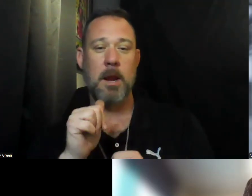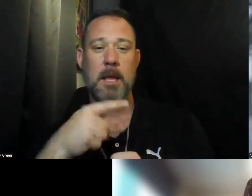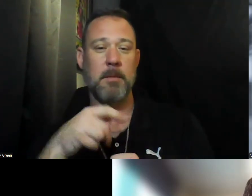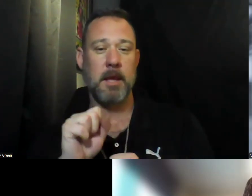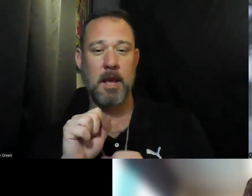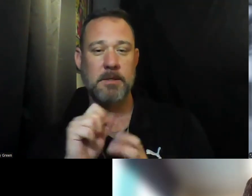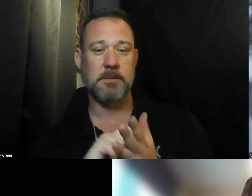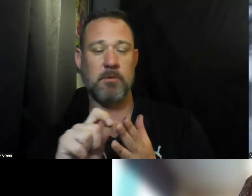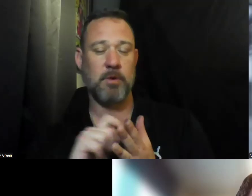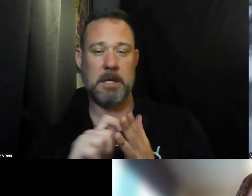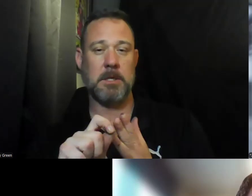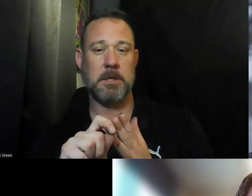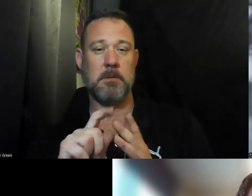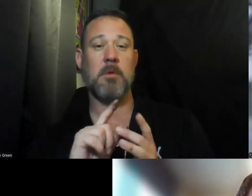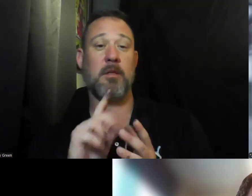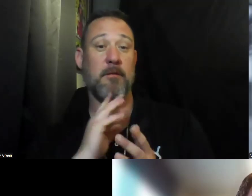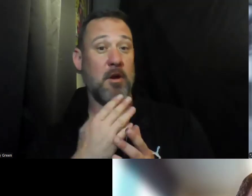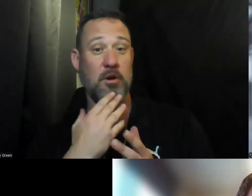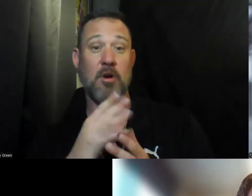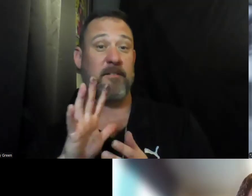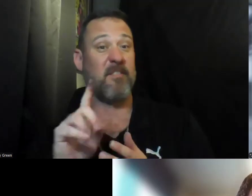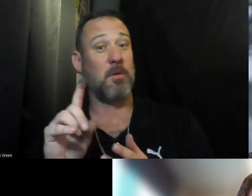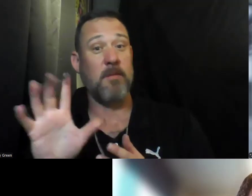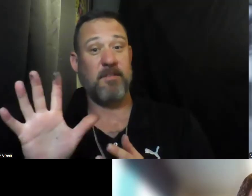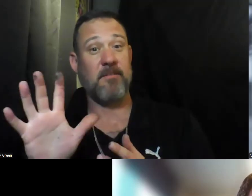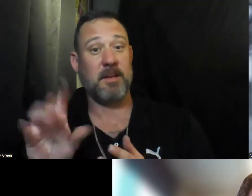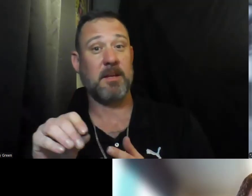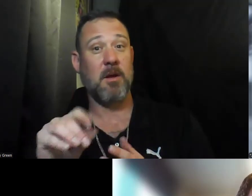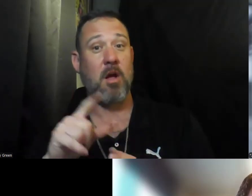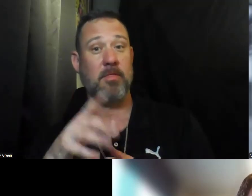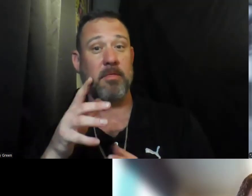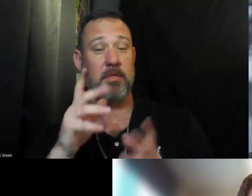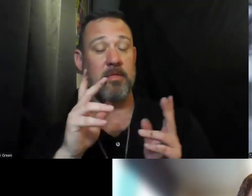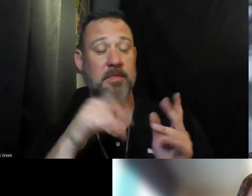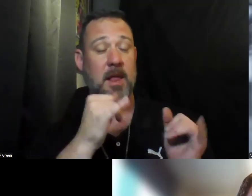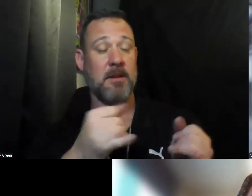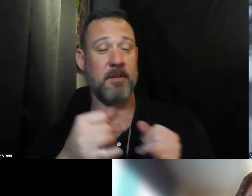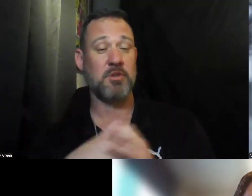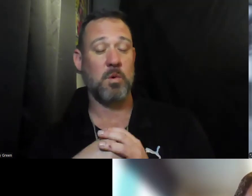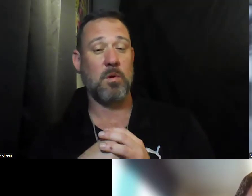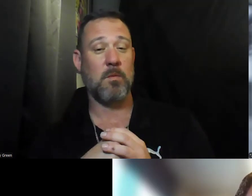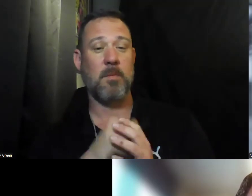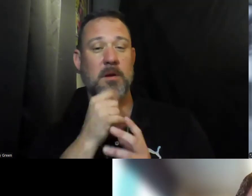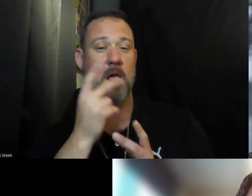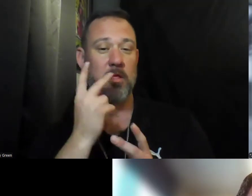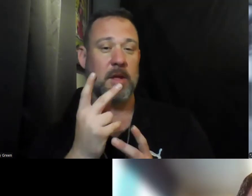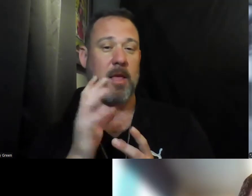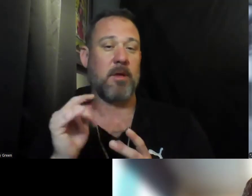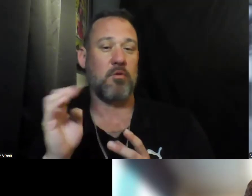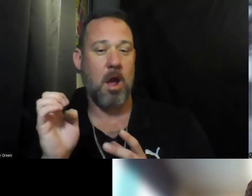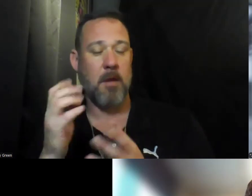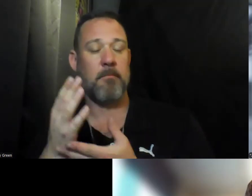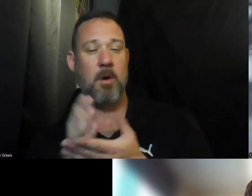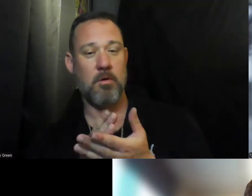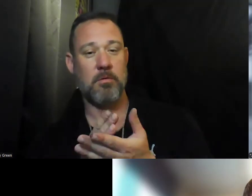has been written. But they're really good at doing 5150s on the guy, right? But not really looking at the crime part. So